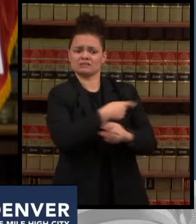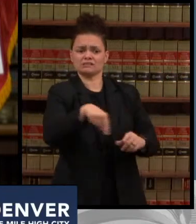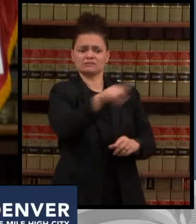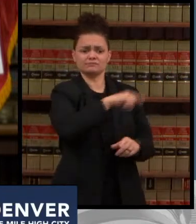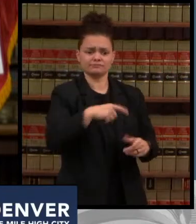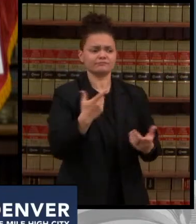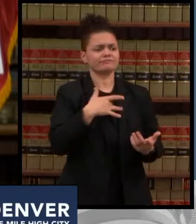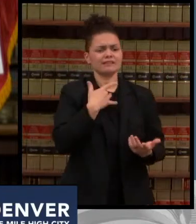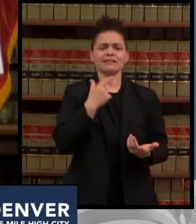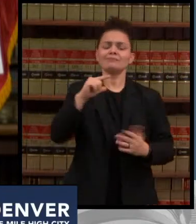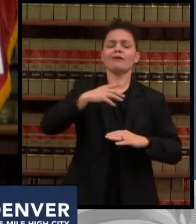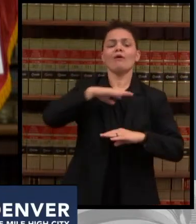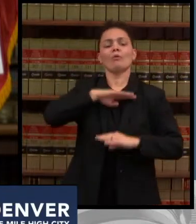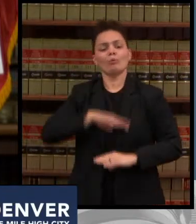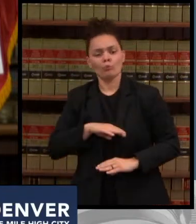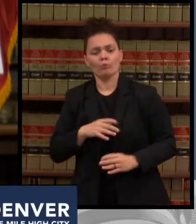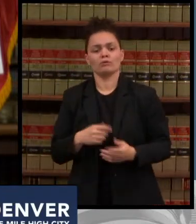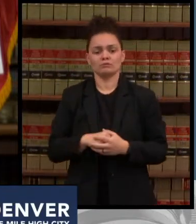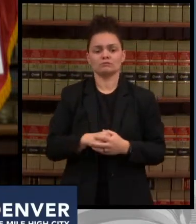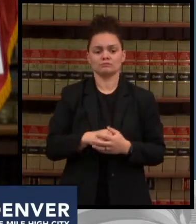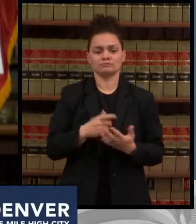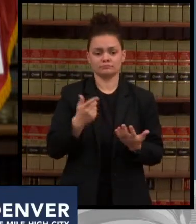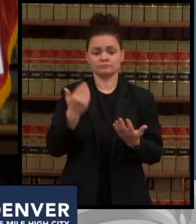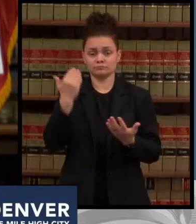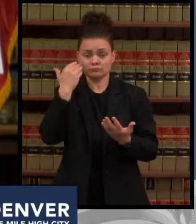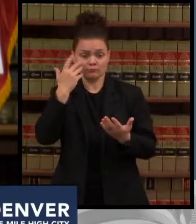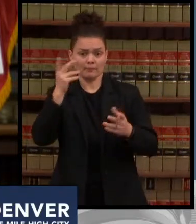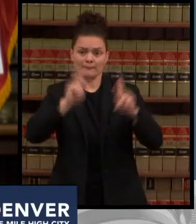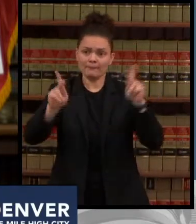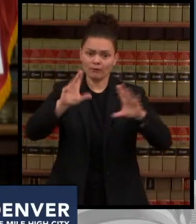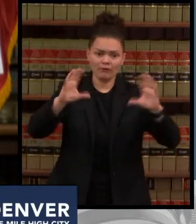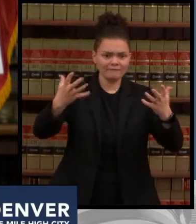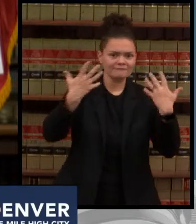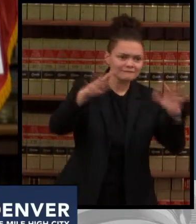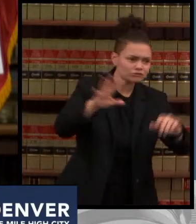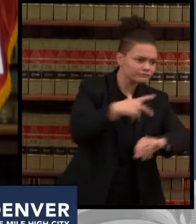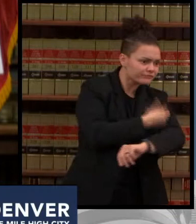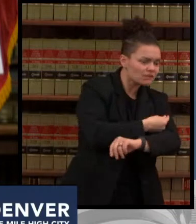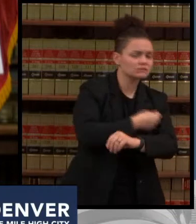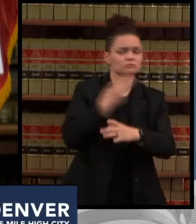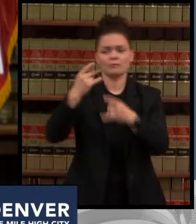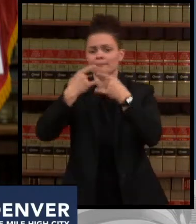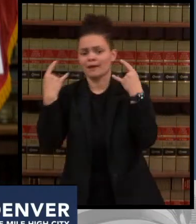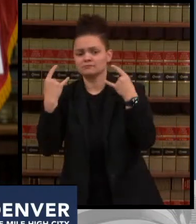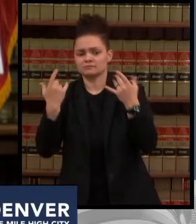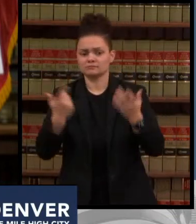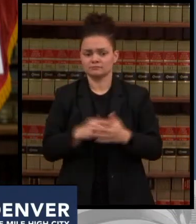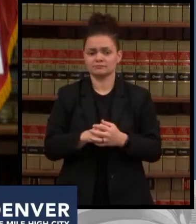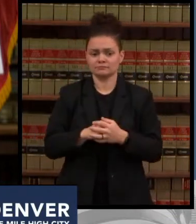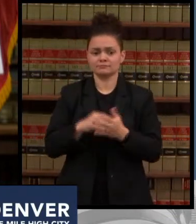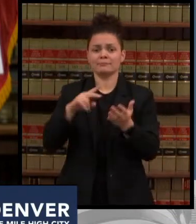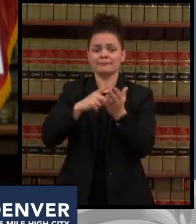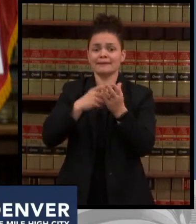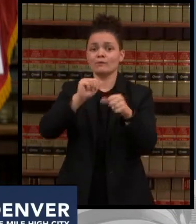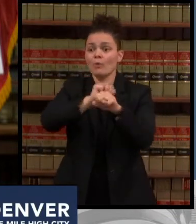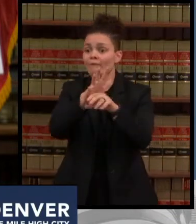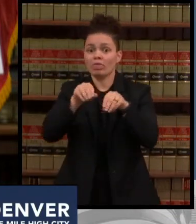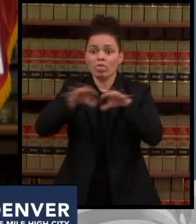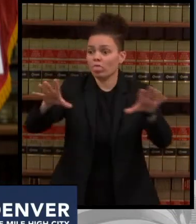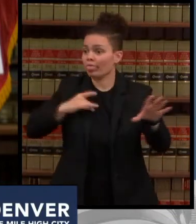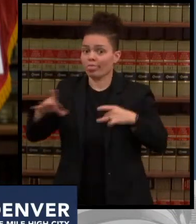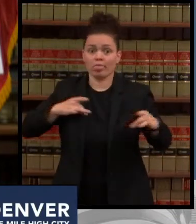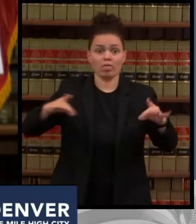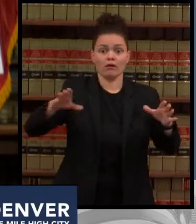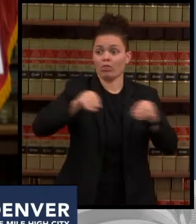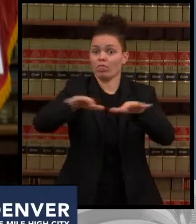vaccinated or masking is in place to help mitigate transmission. If you live outside the metro area and